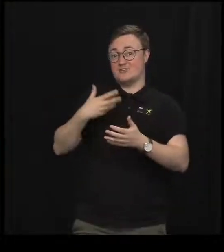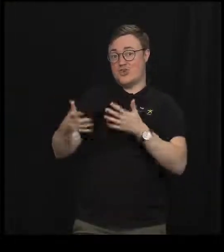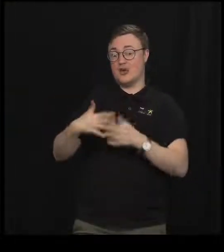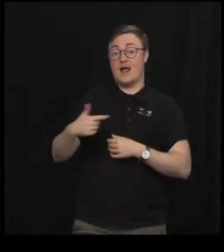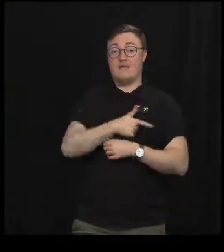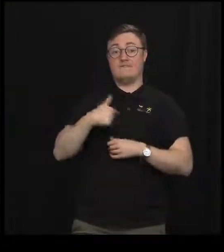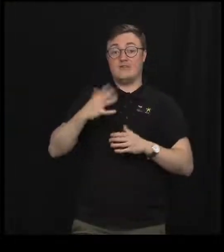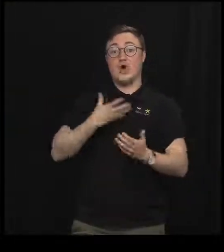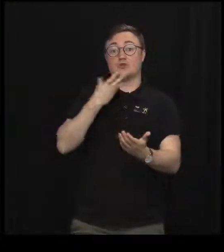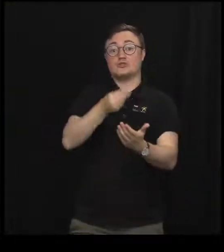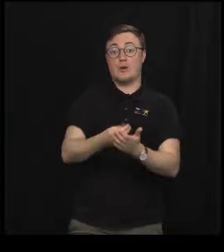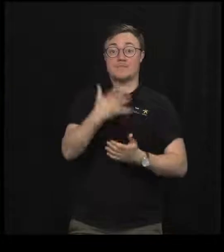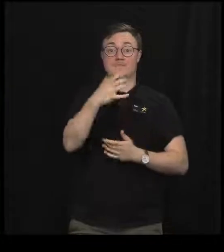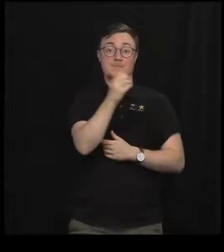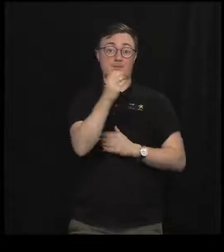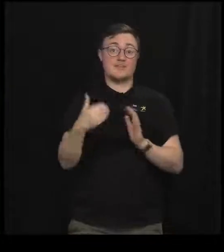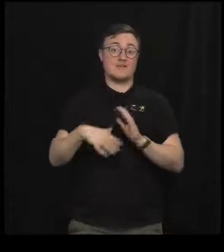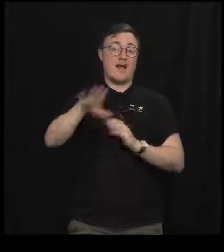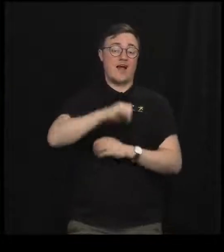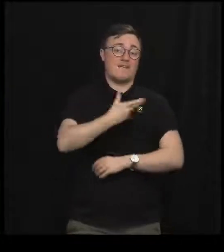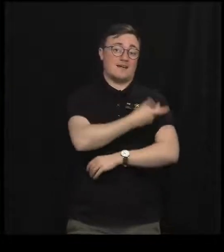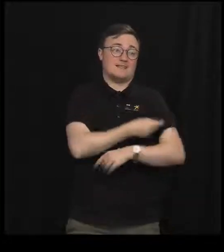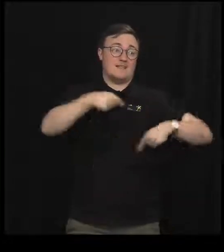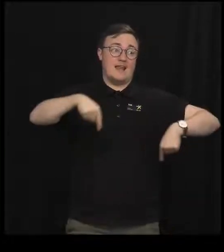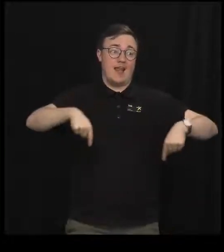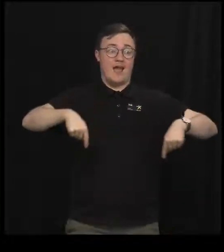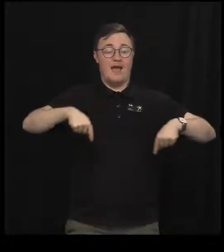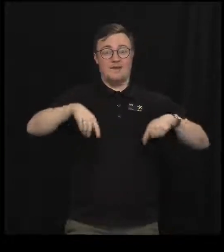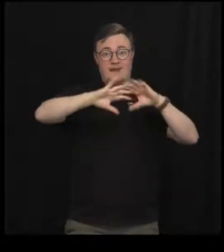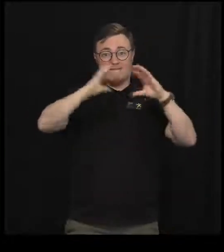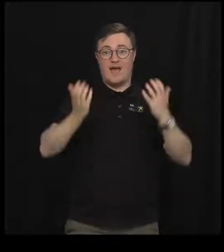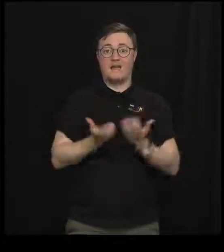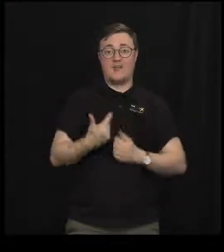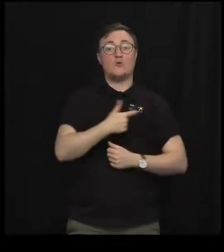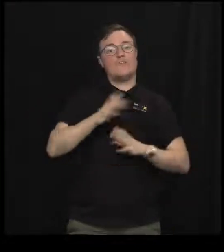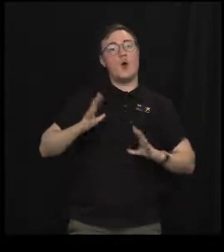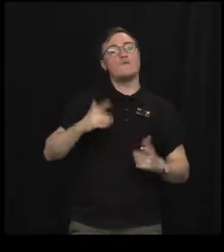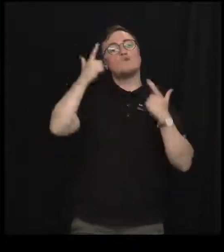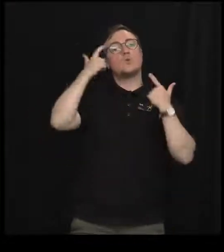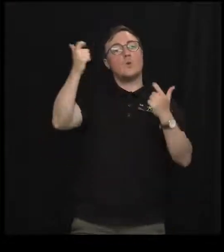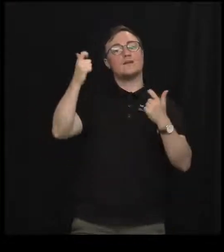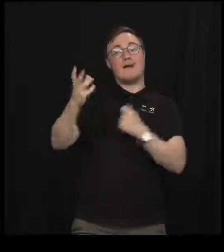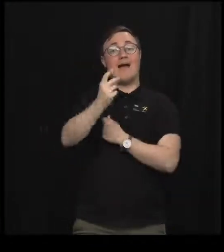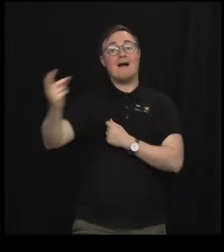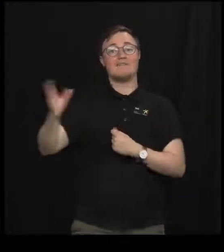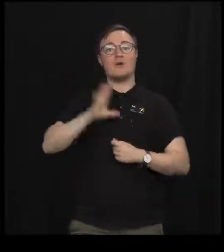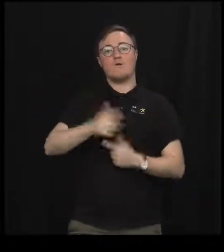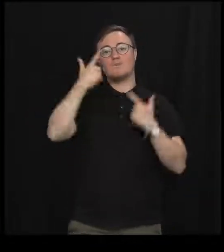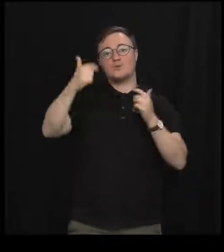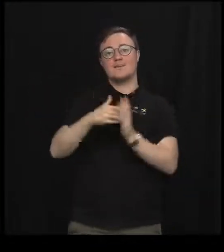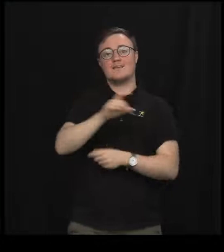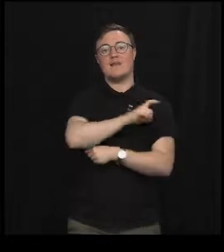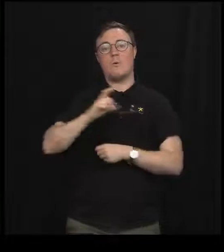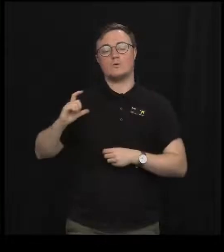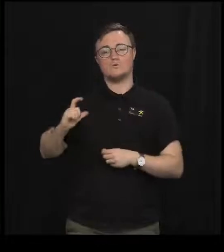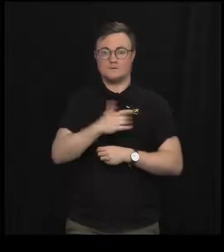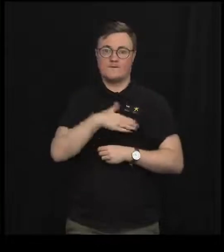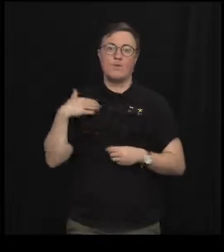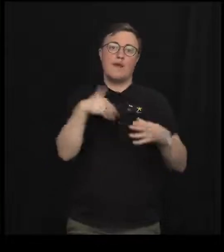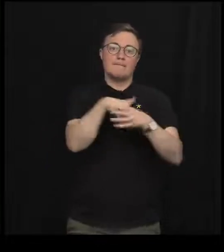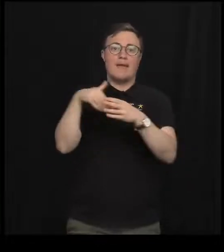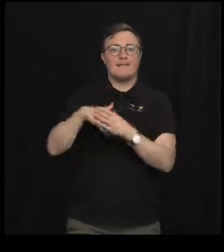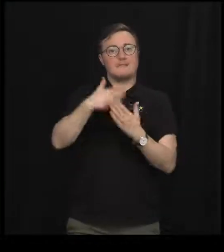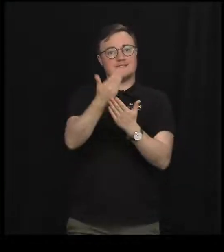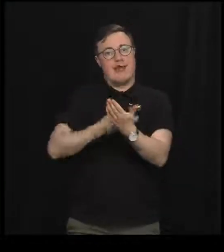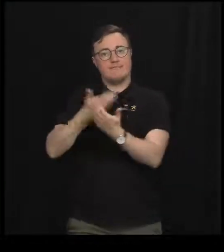have some credibility, some trust with member states to be able to help them make this procurement